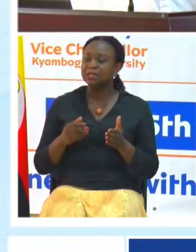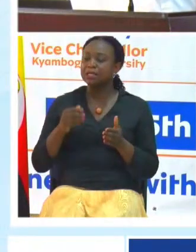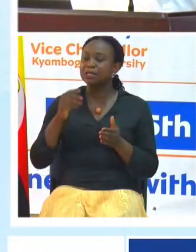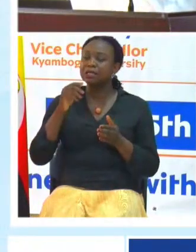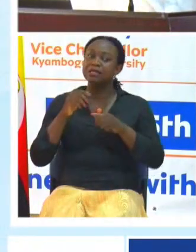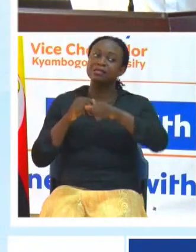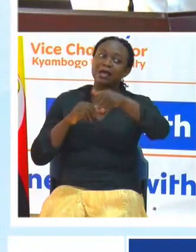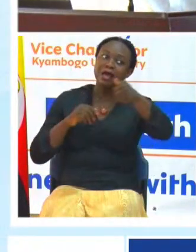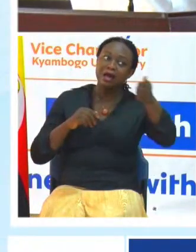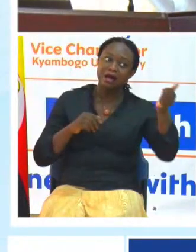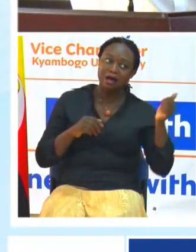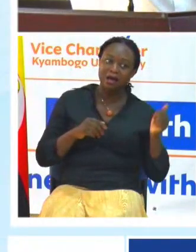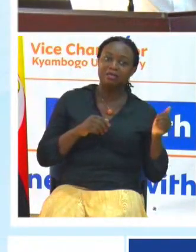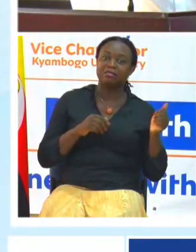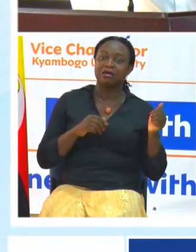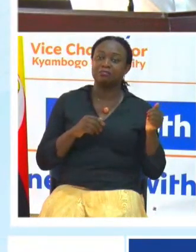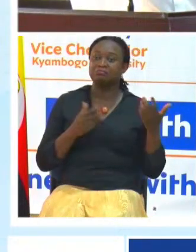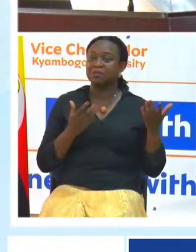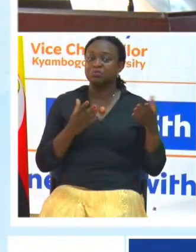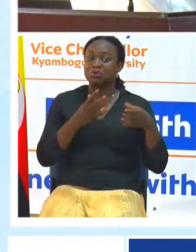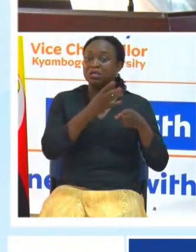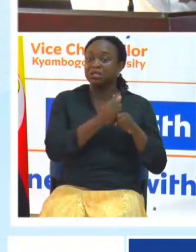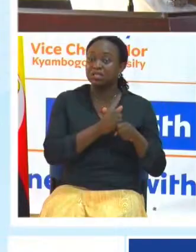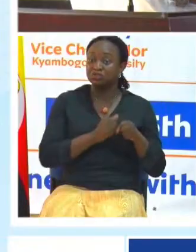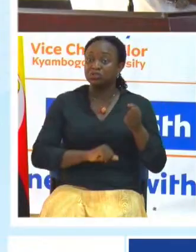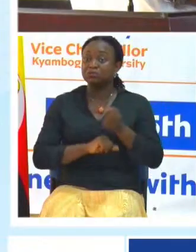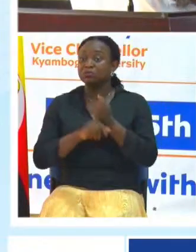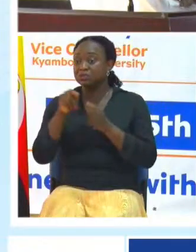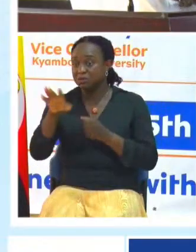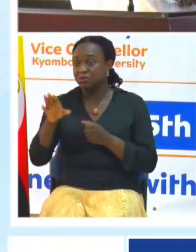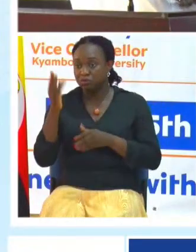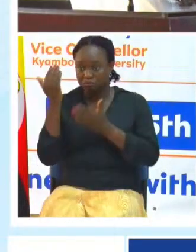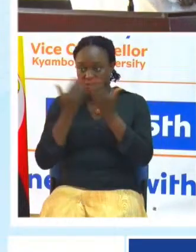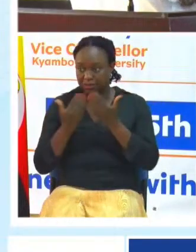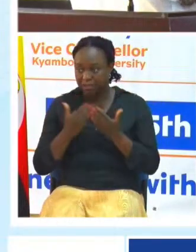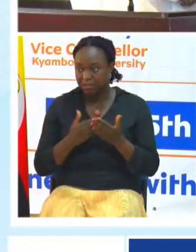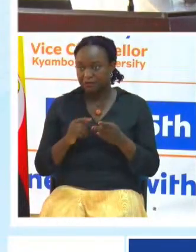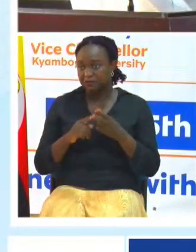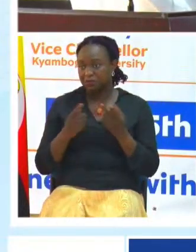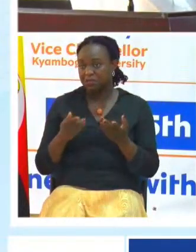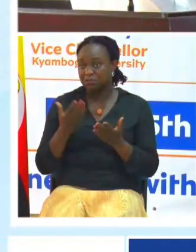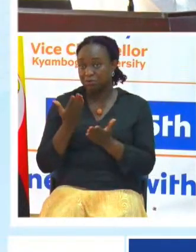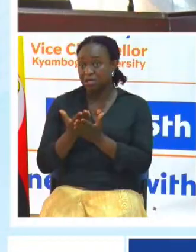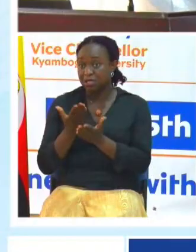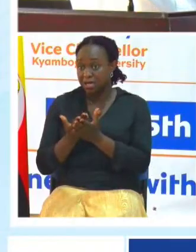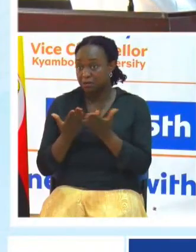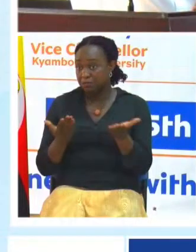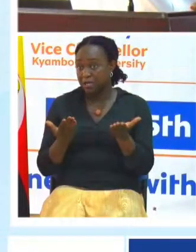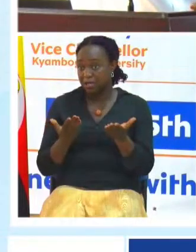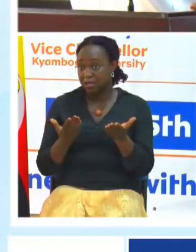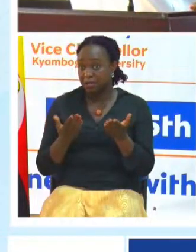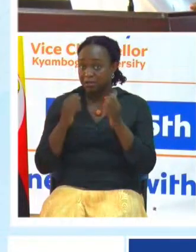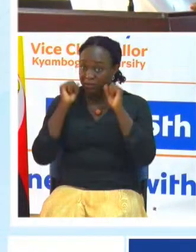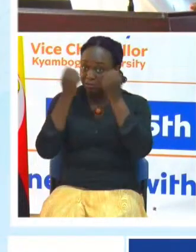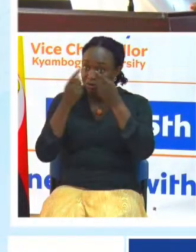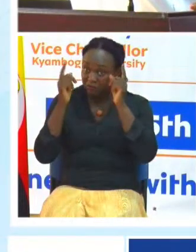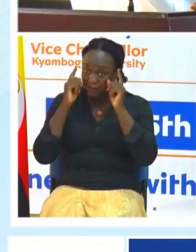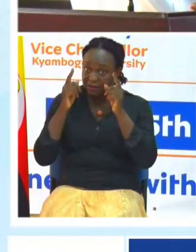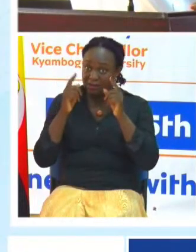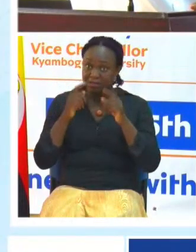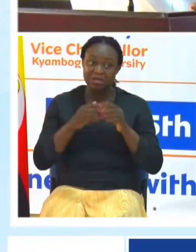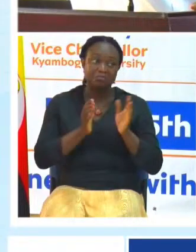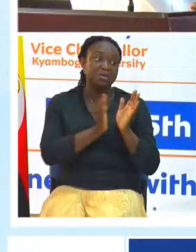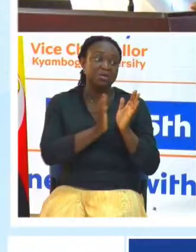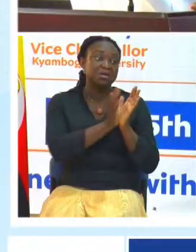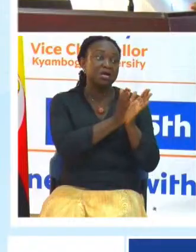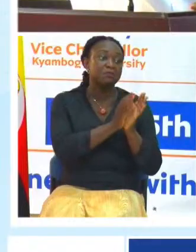entity that is funding your studies. Like the way you can apply to Kyambogo University, but Coca-Cola pays your tuition.